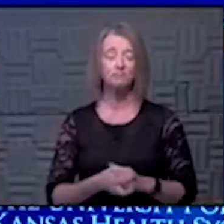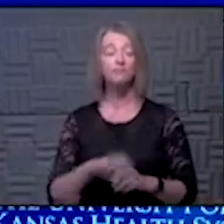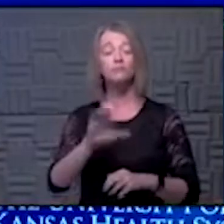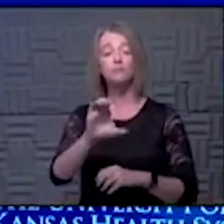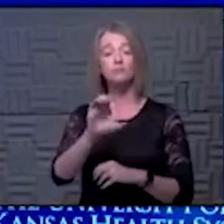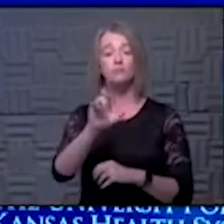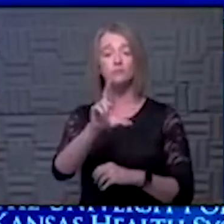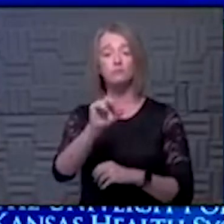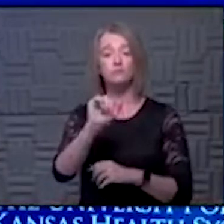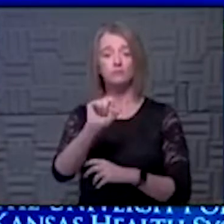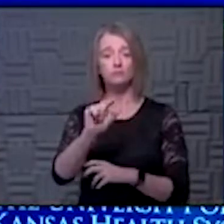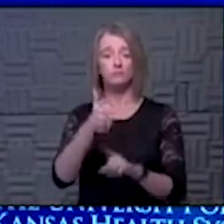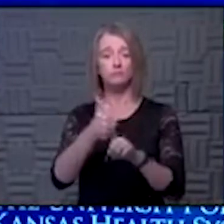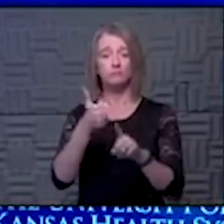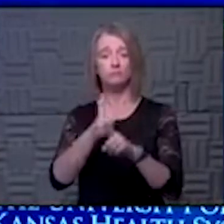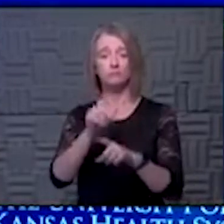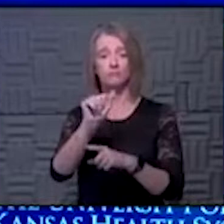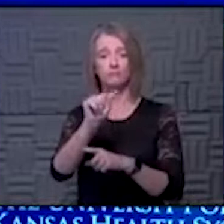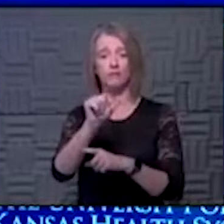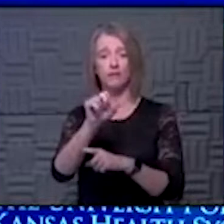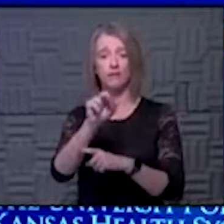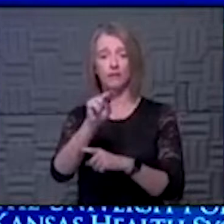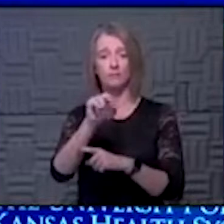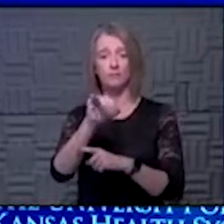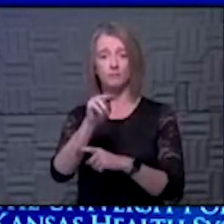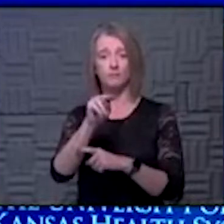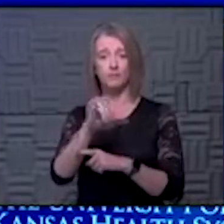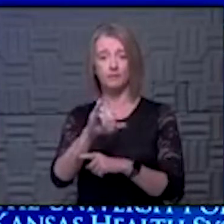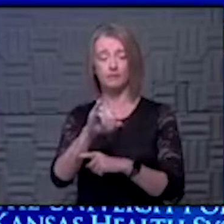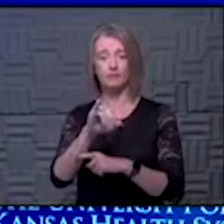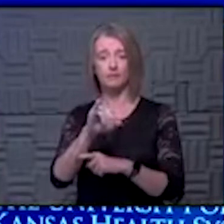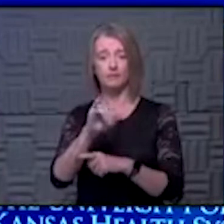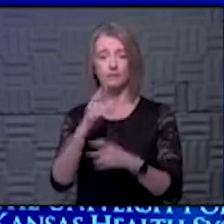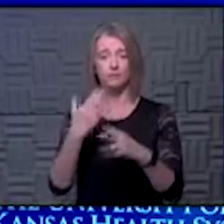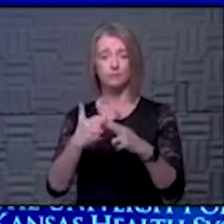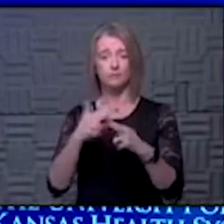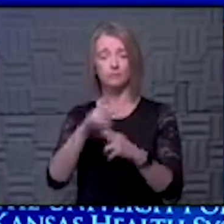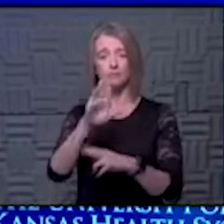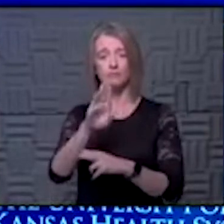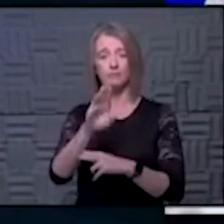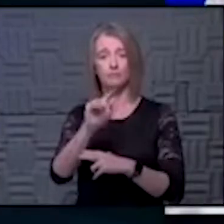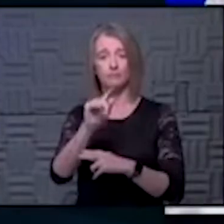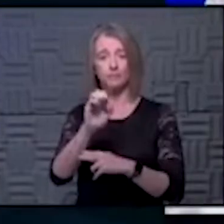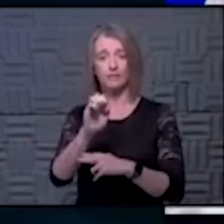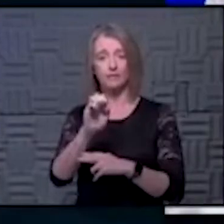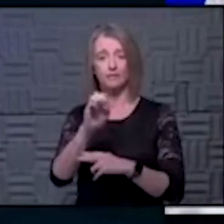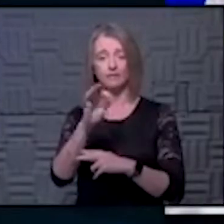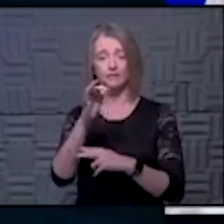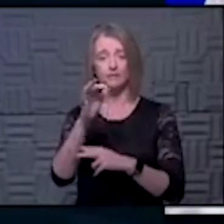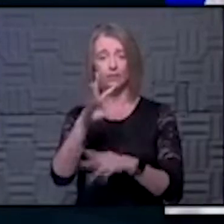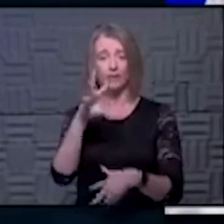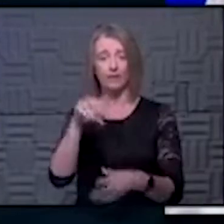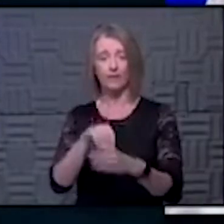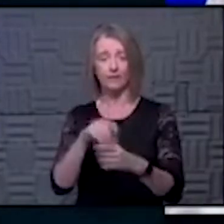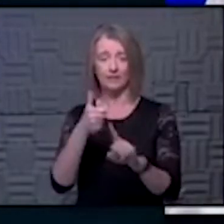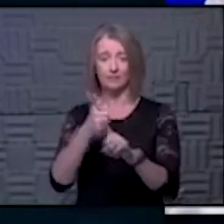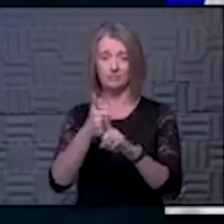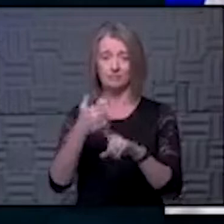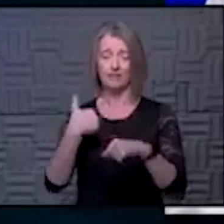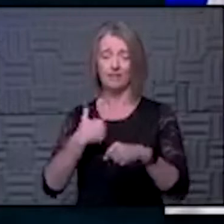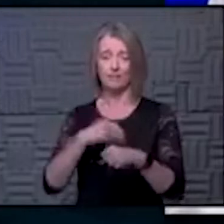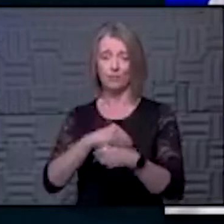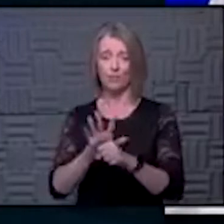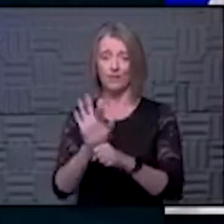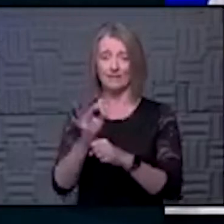Craig is also an alumni of the Battle Within and was just diagnosed with COVID-19 last week, so lots to talk about